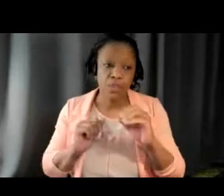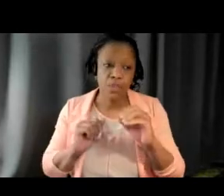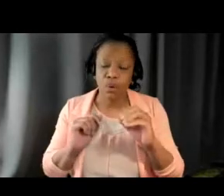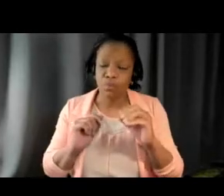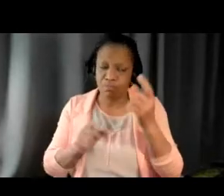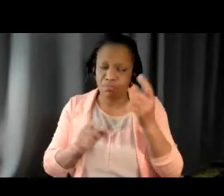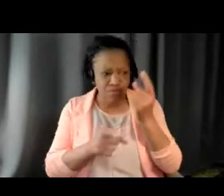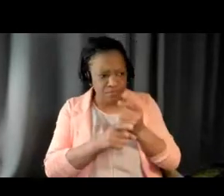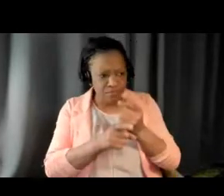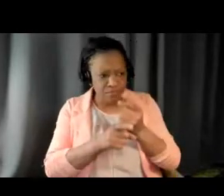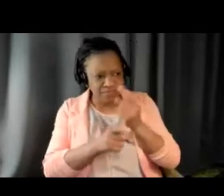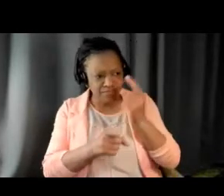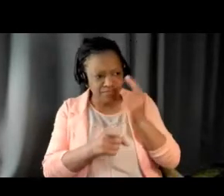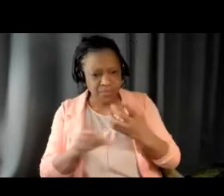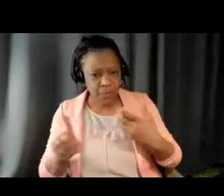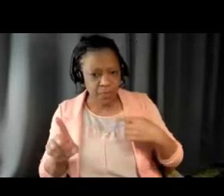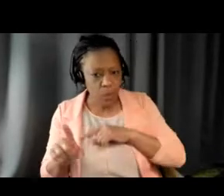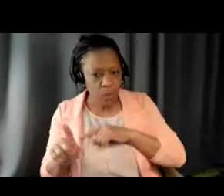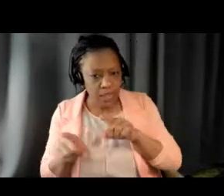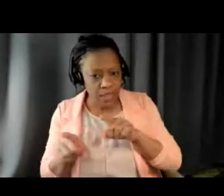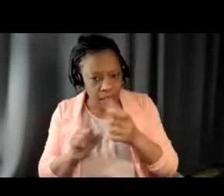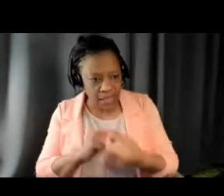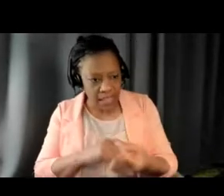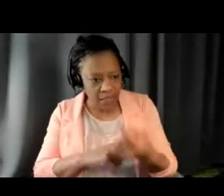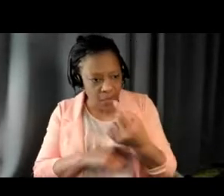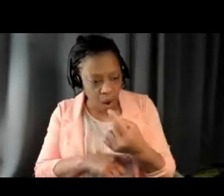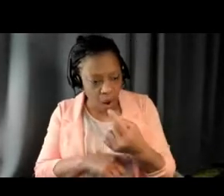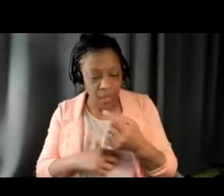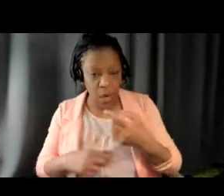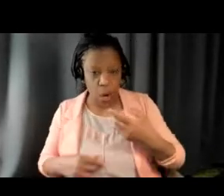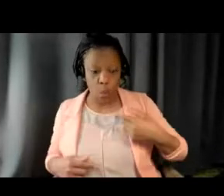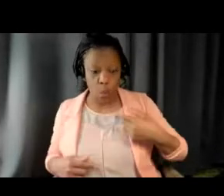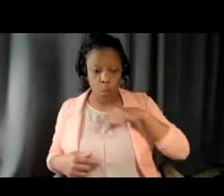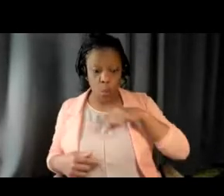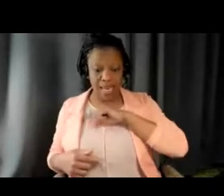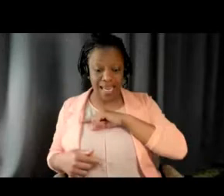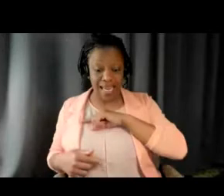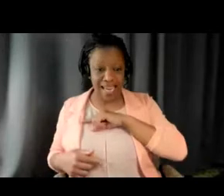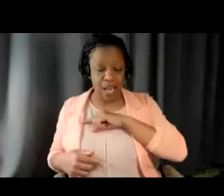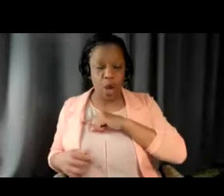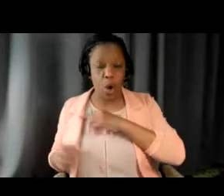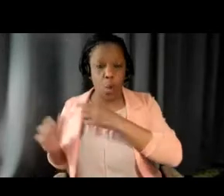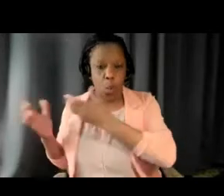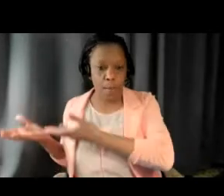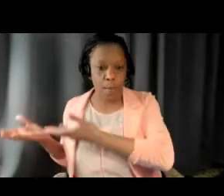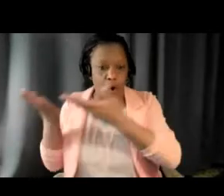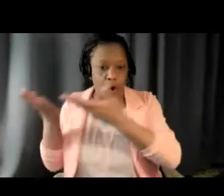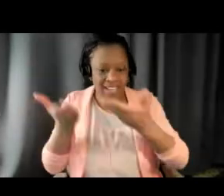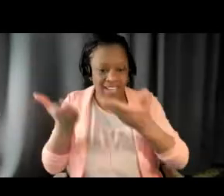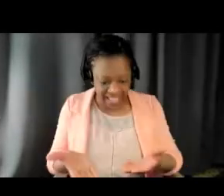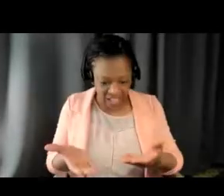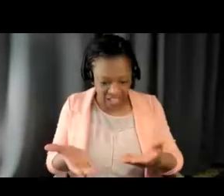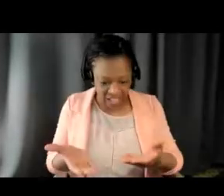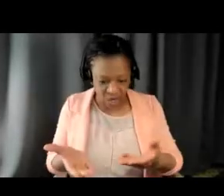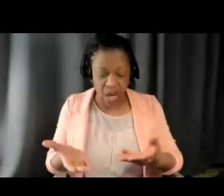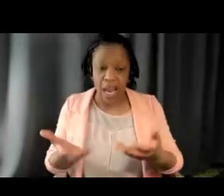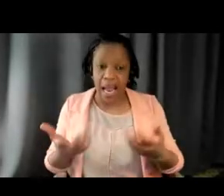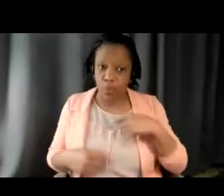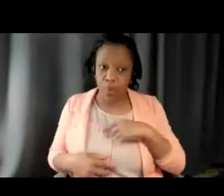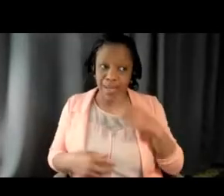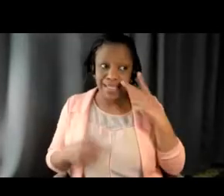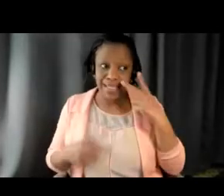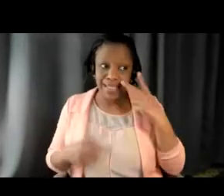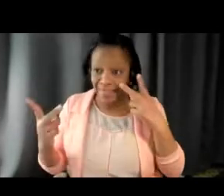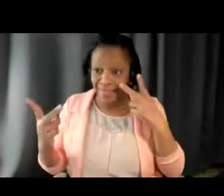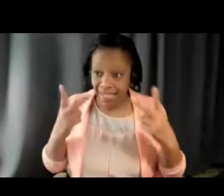like everybody else. We were brought here, and now that we see and we know better, we want to do better, and we